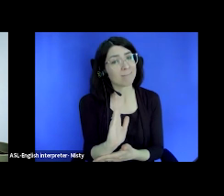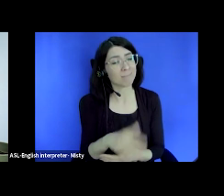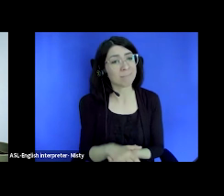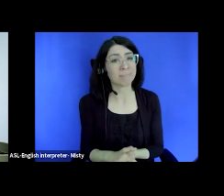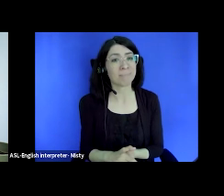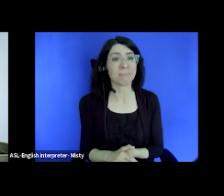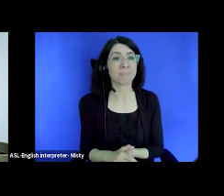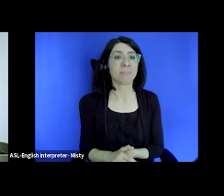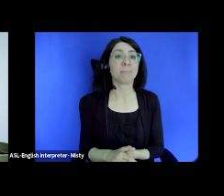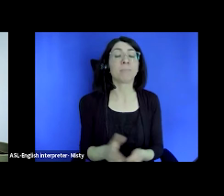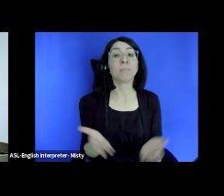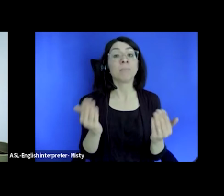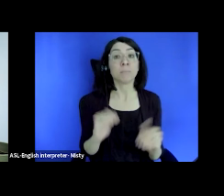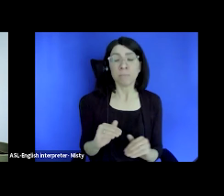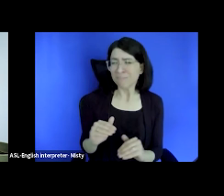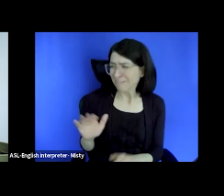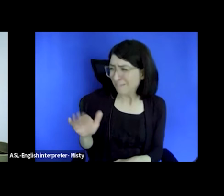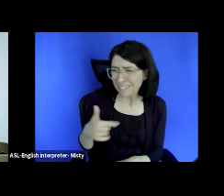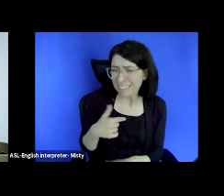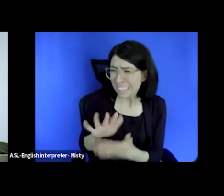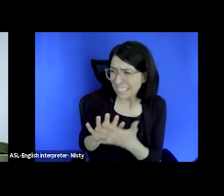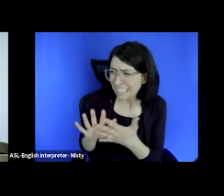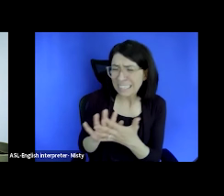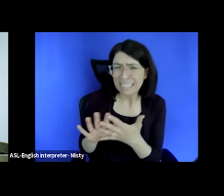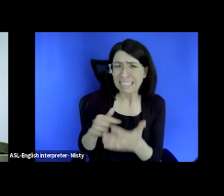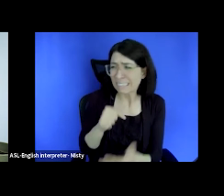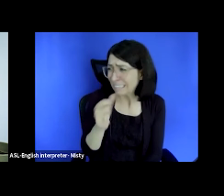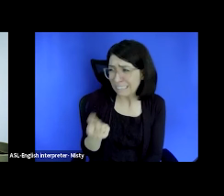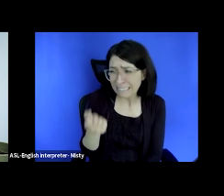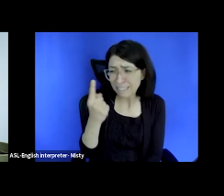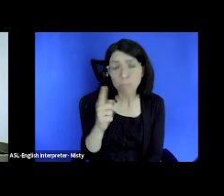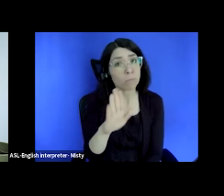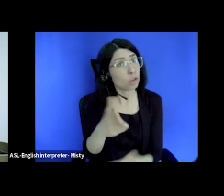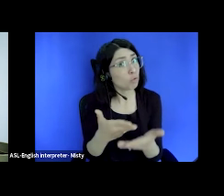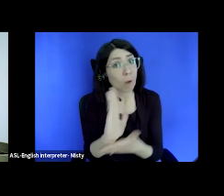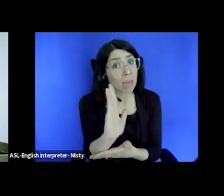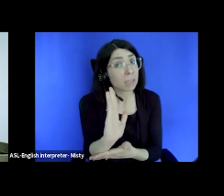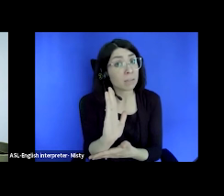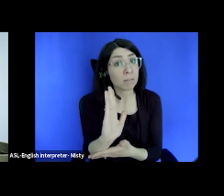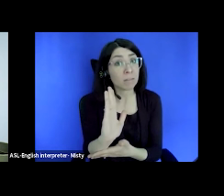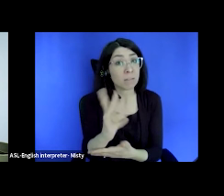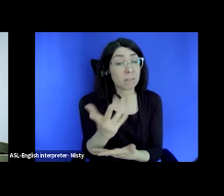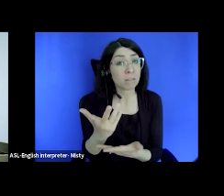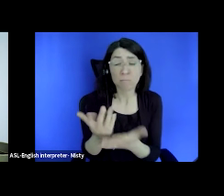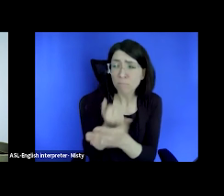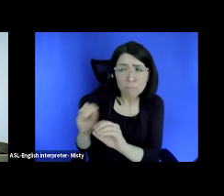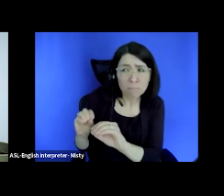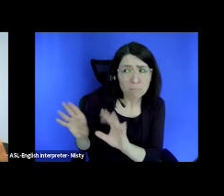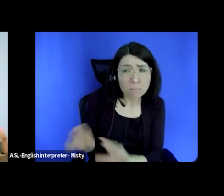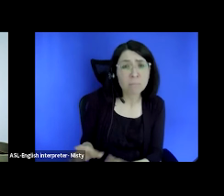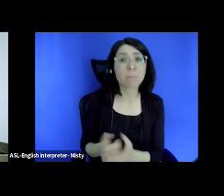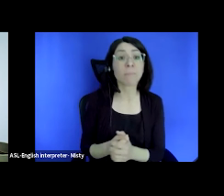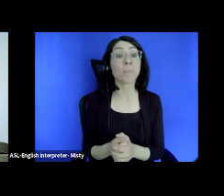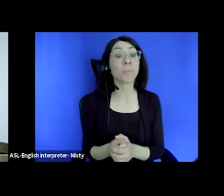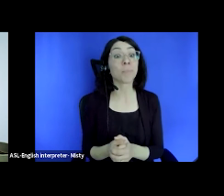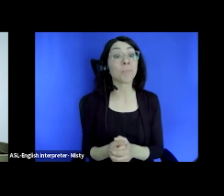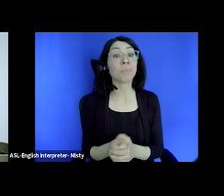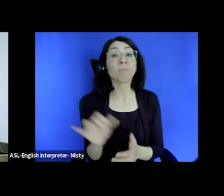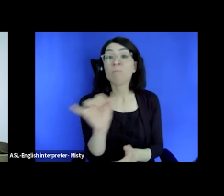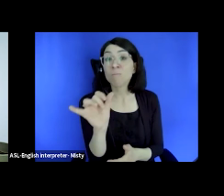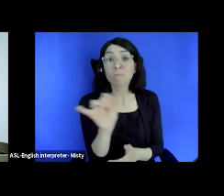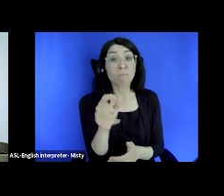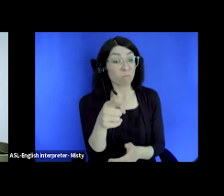say, I don't understand. So very similar to I don't know and ask for clarification. And you have the right to say and feel like you